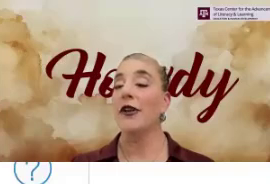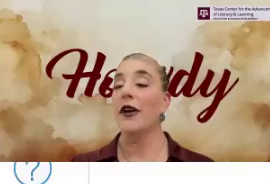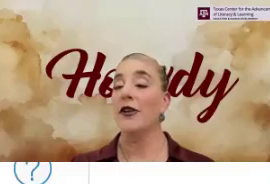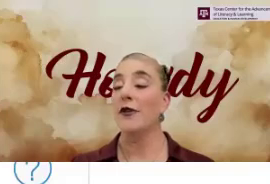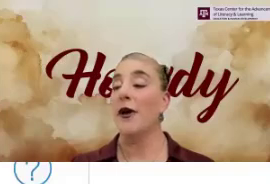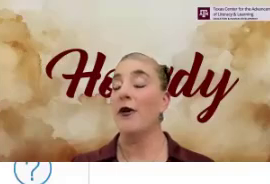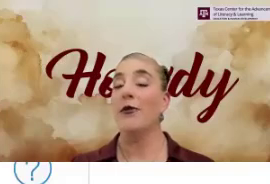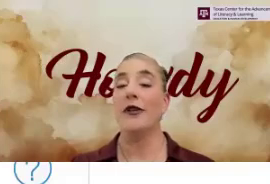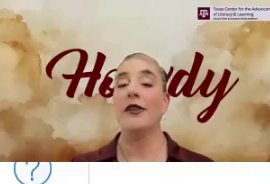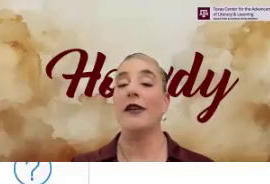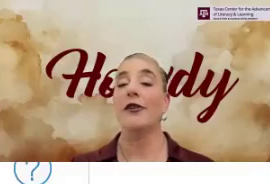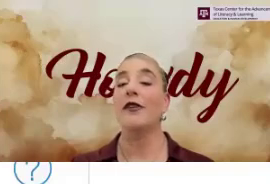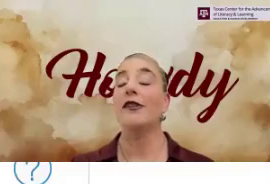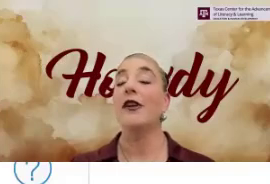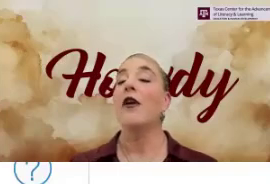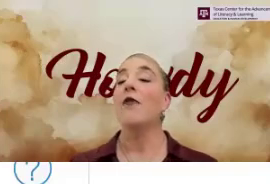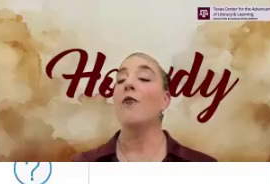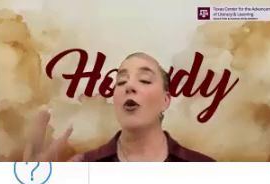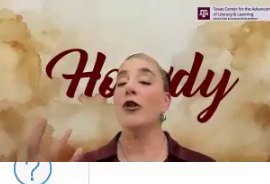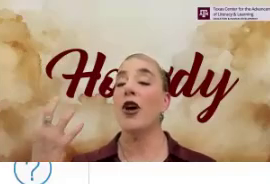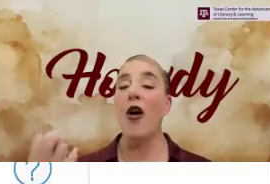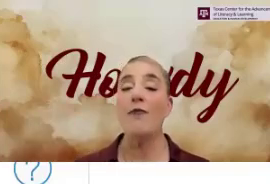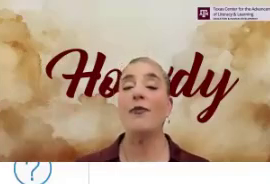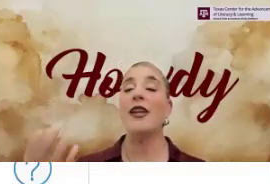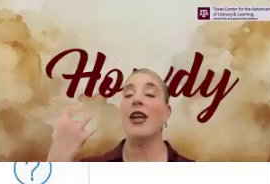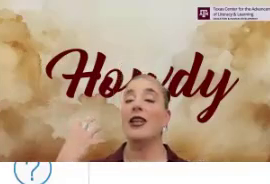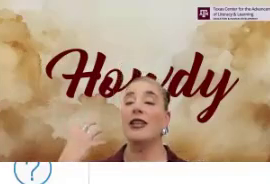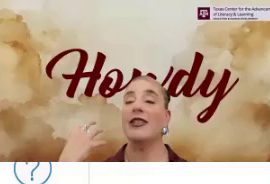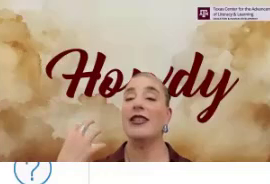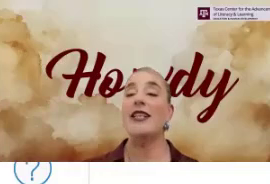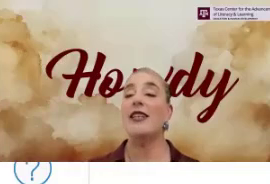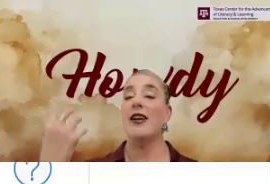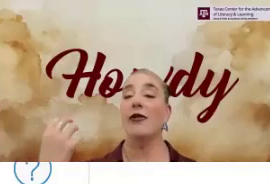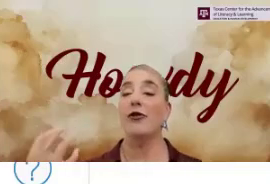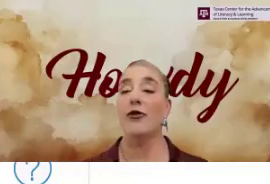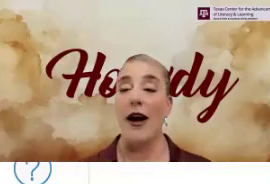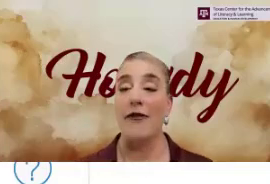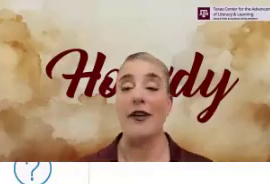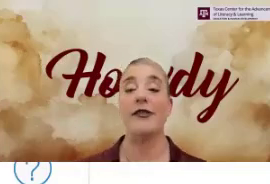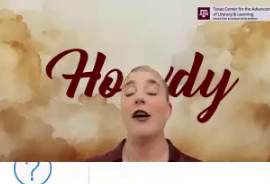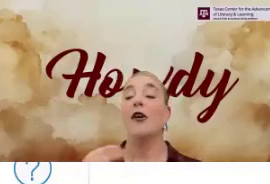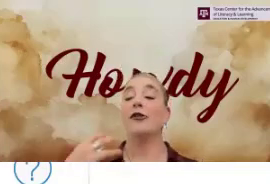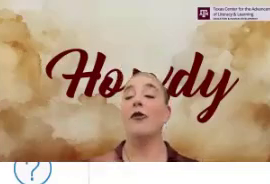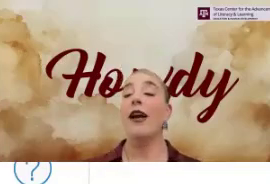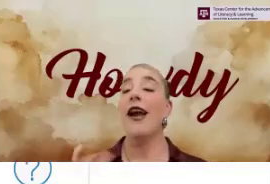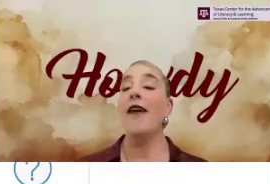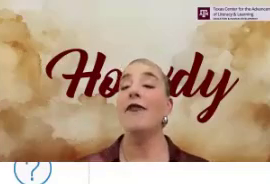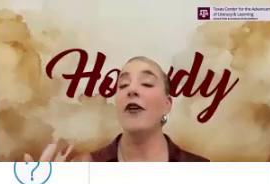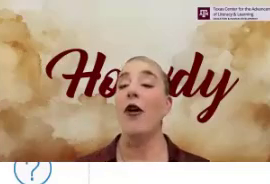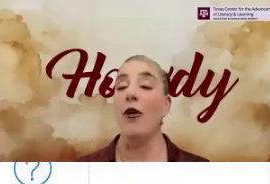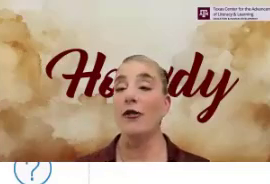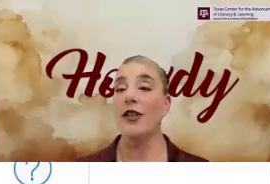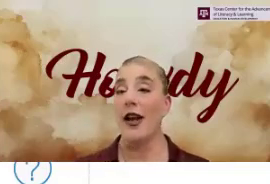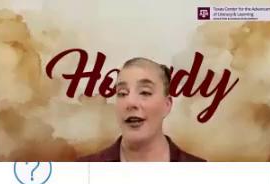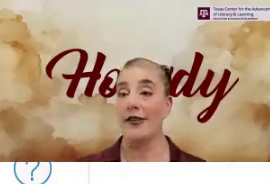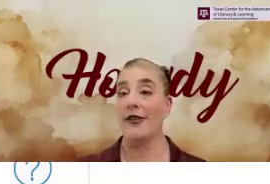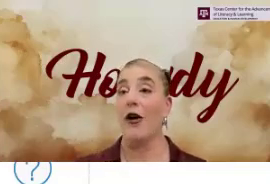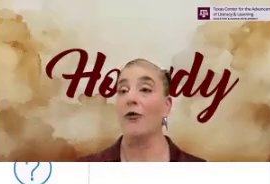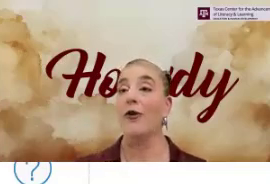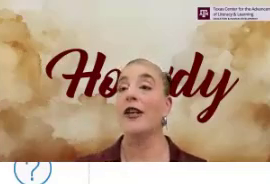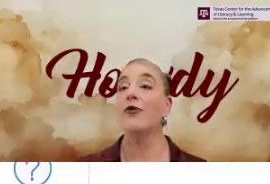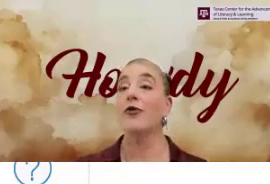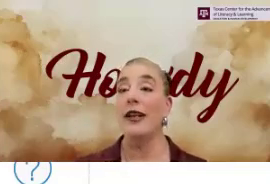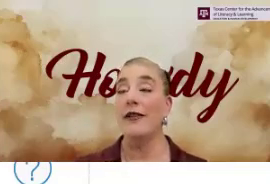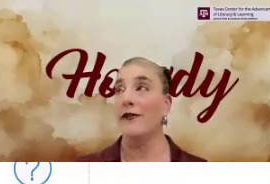your PowerPoint slides are these more complicated, detailed graphics. So I have an alt